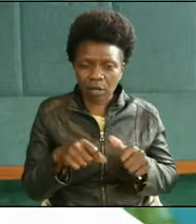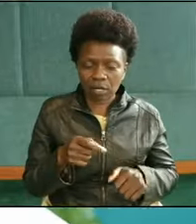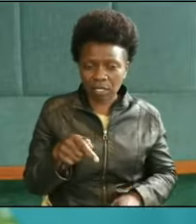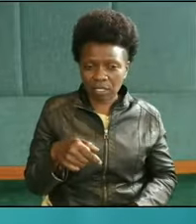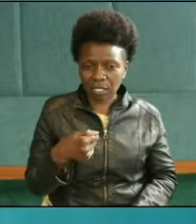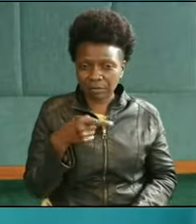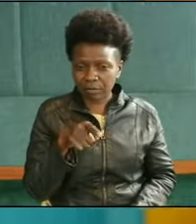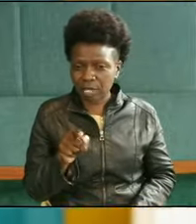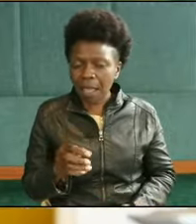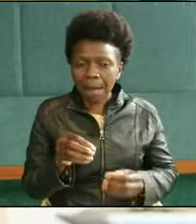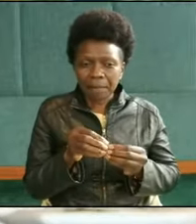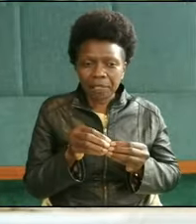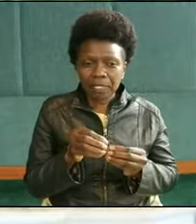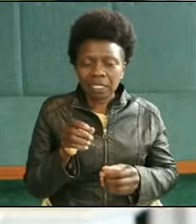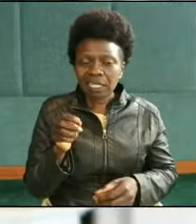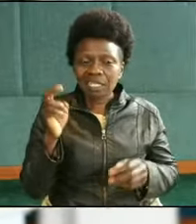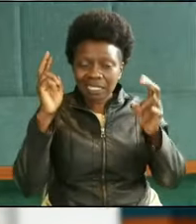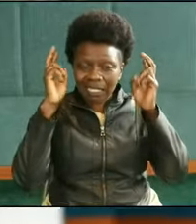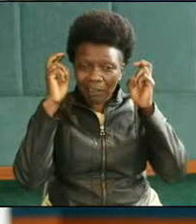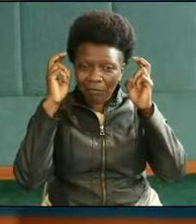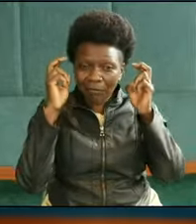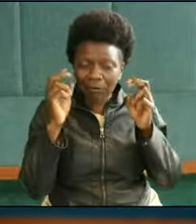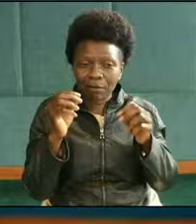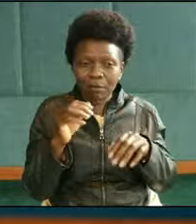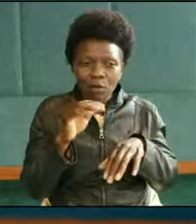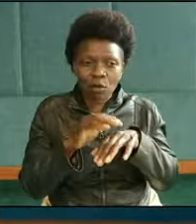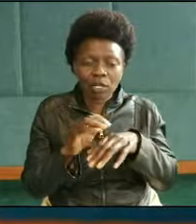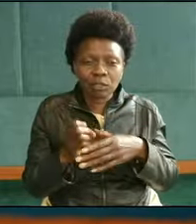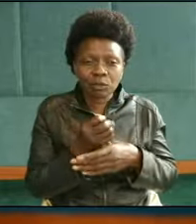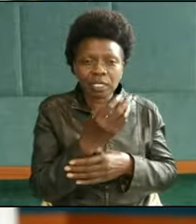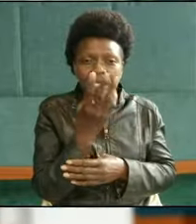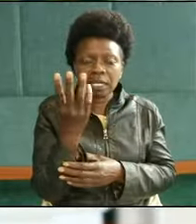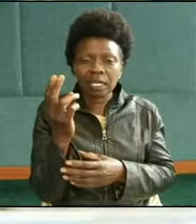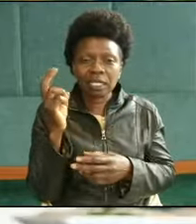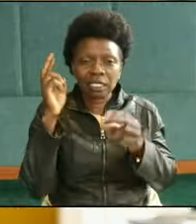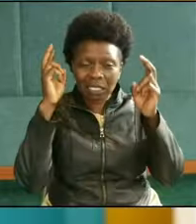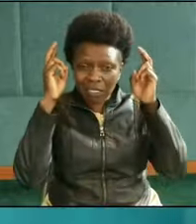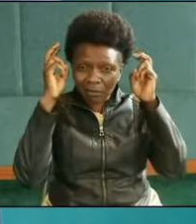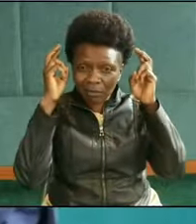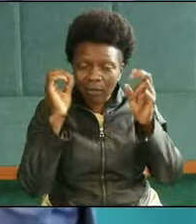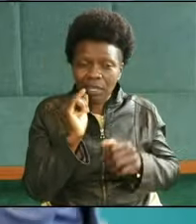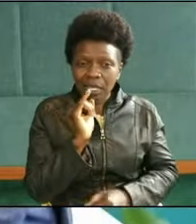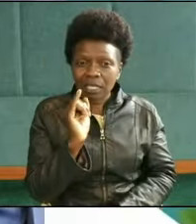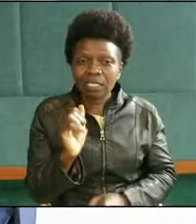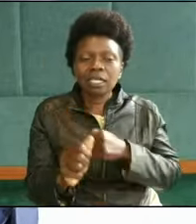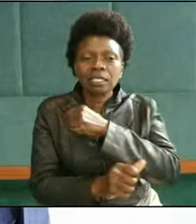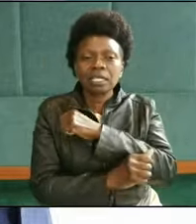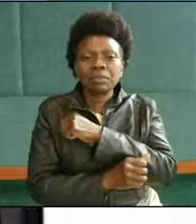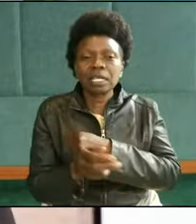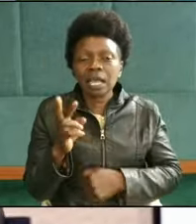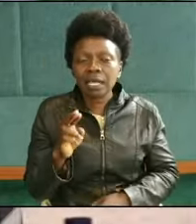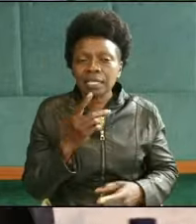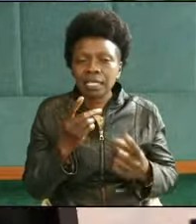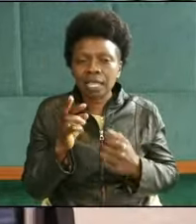herself and meets this devil on a tree. And the devil is tempting her